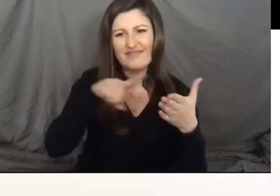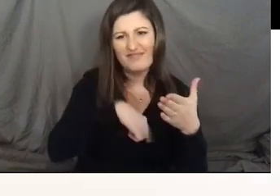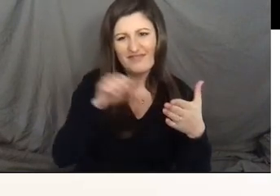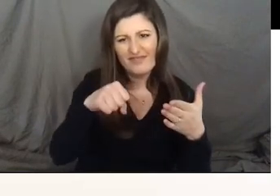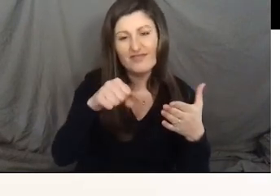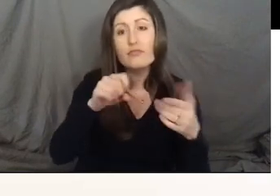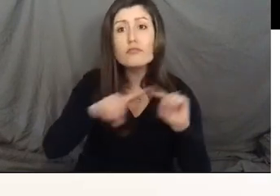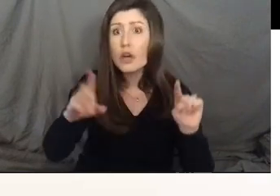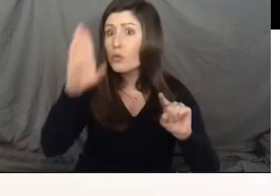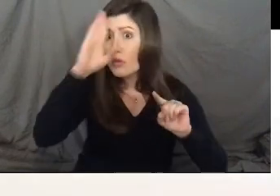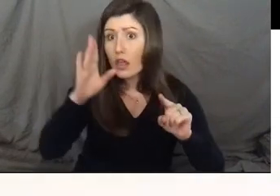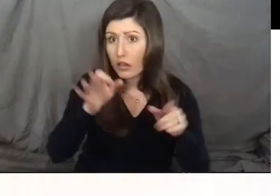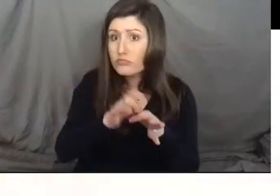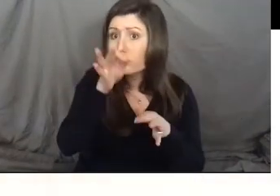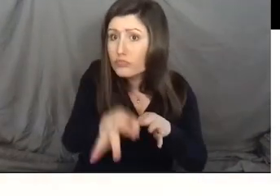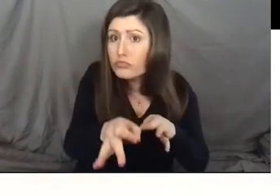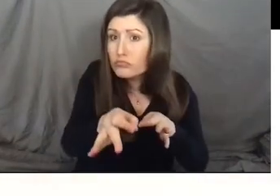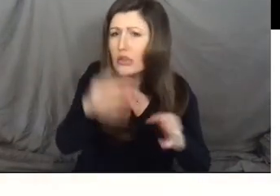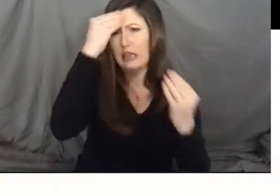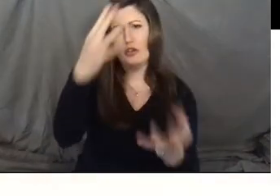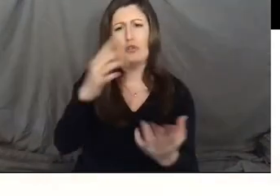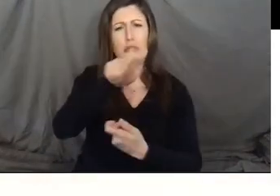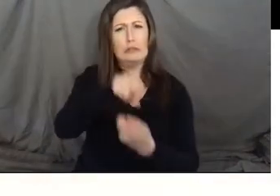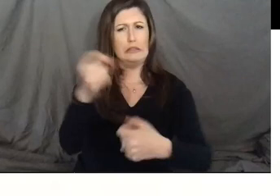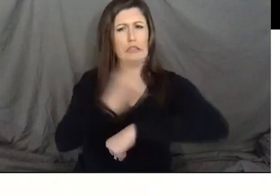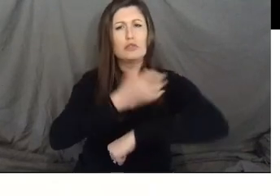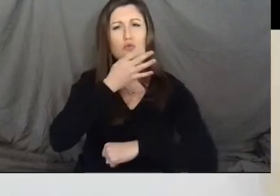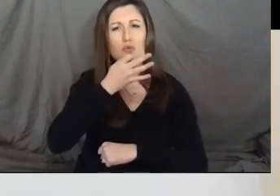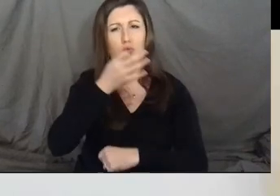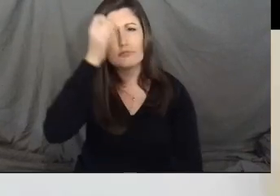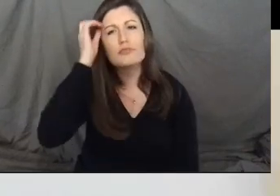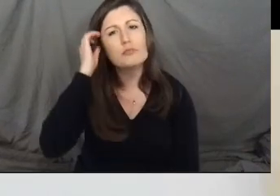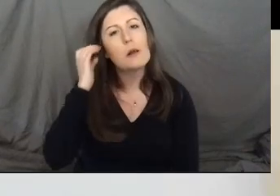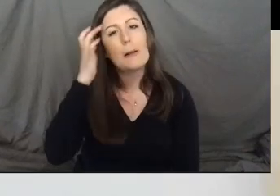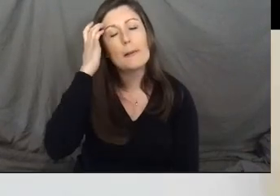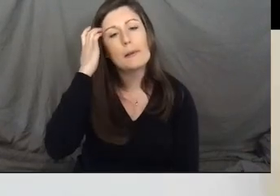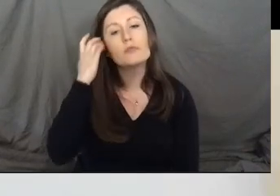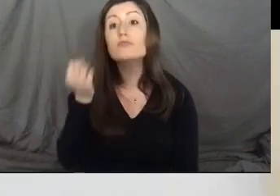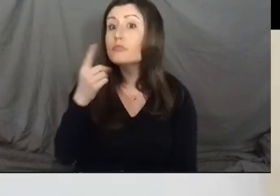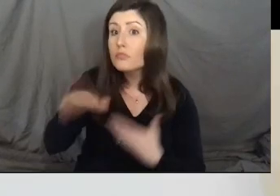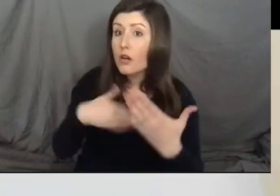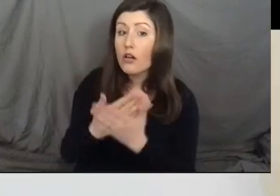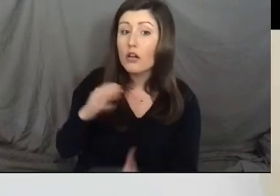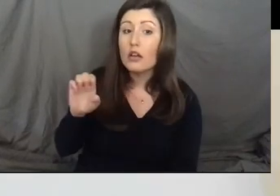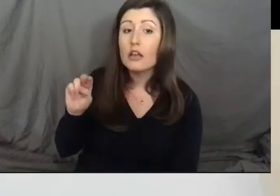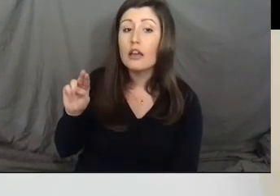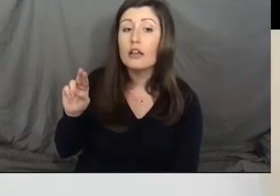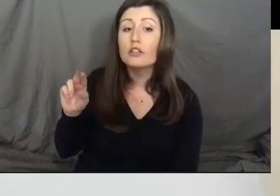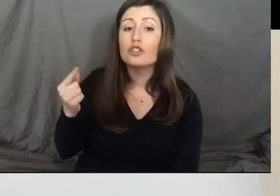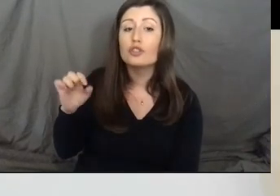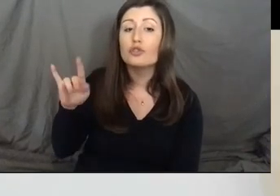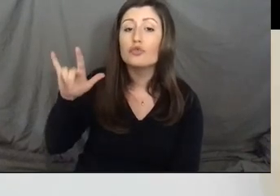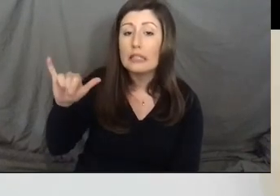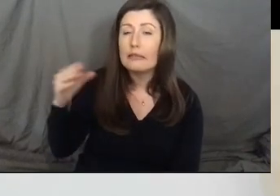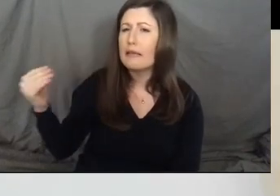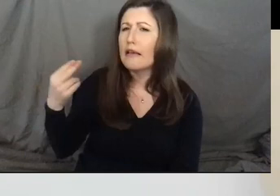let you know when the rescheduled date will be soon. All Ingenuity and High School and Beyond plans are passed due. If